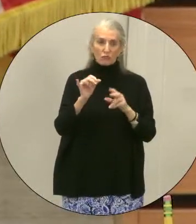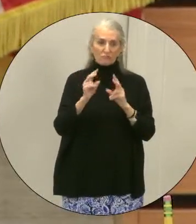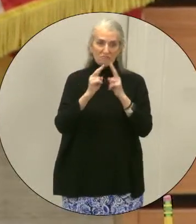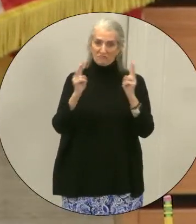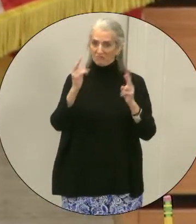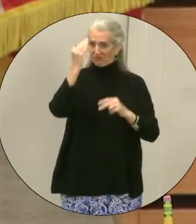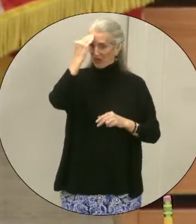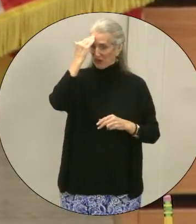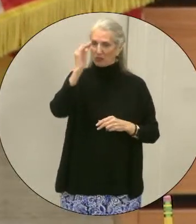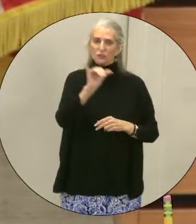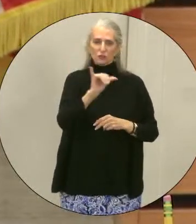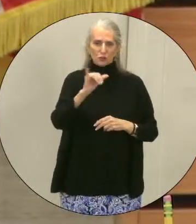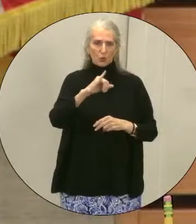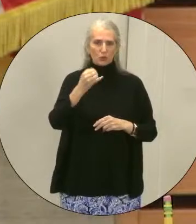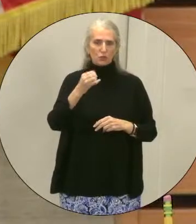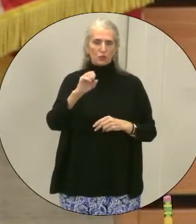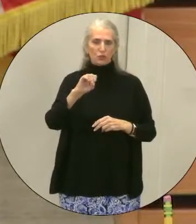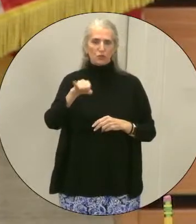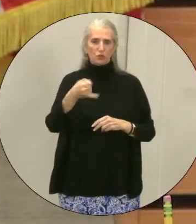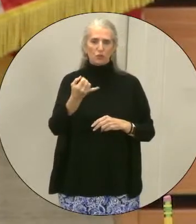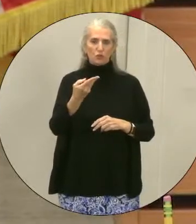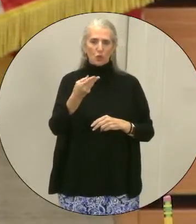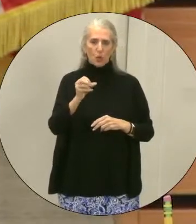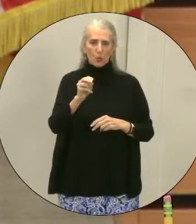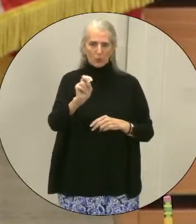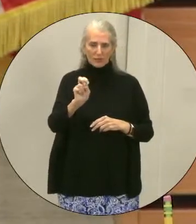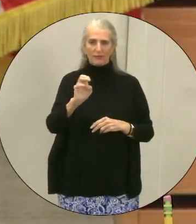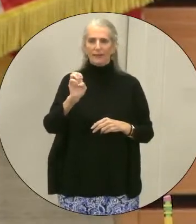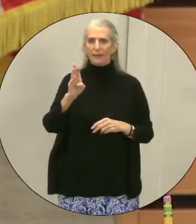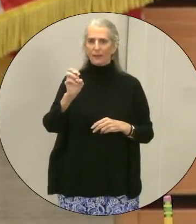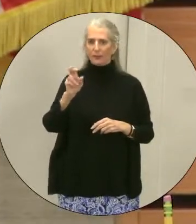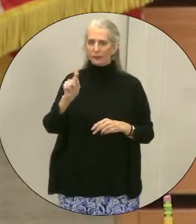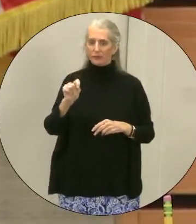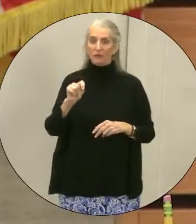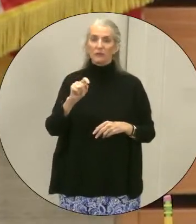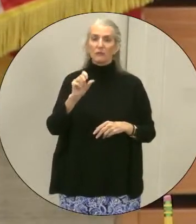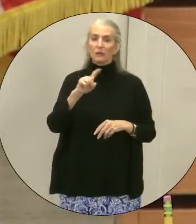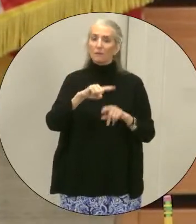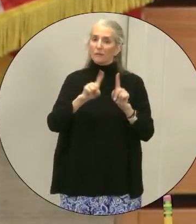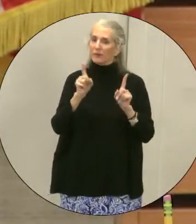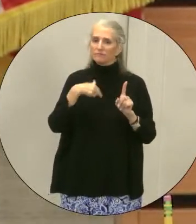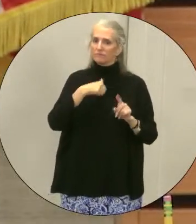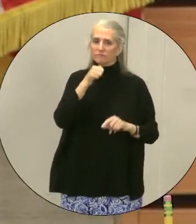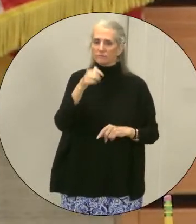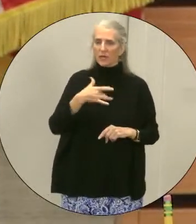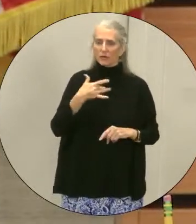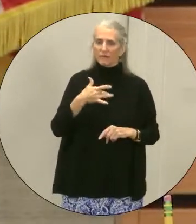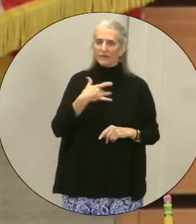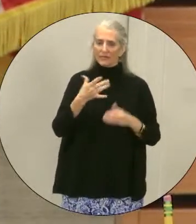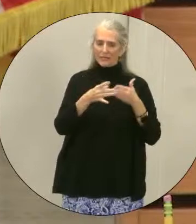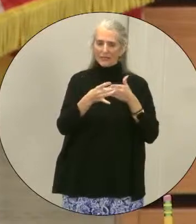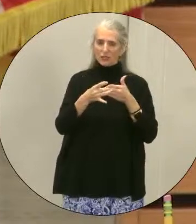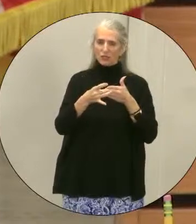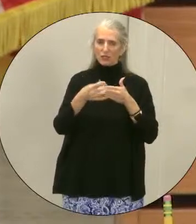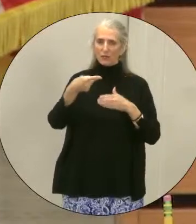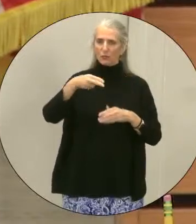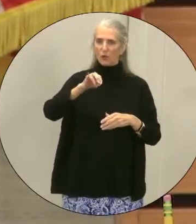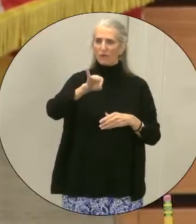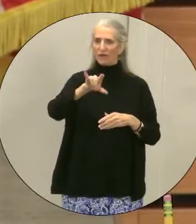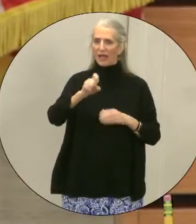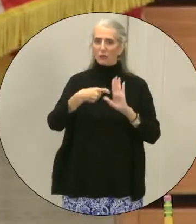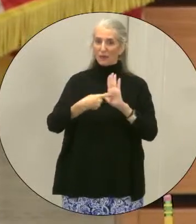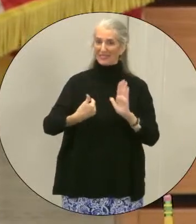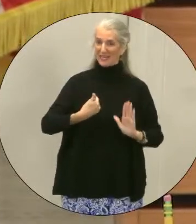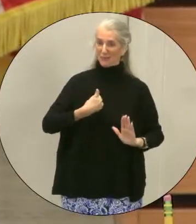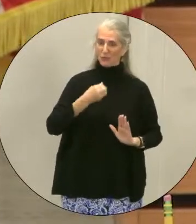is Joan Ebert. However, I don't feel the leadership profile represented me or my